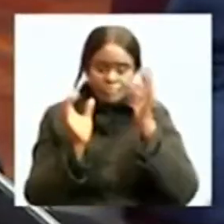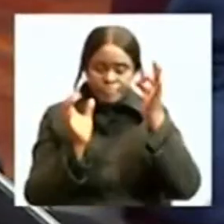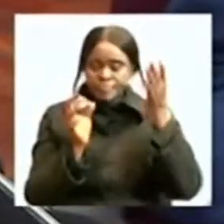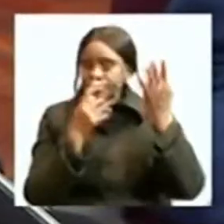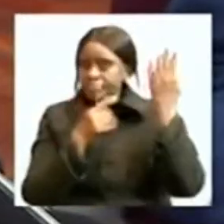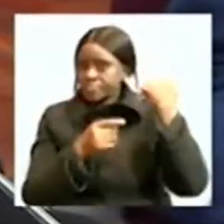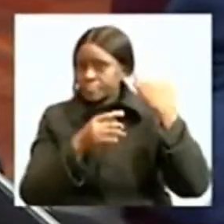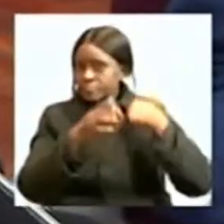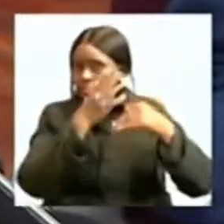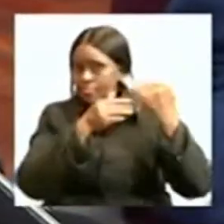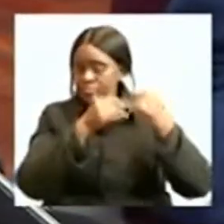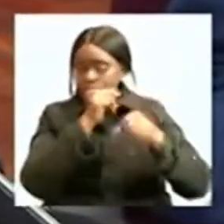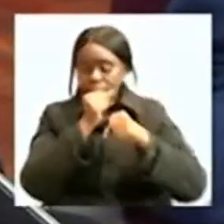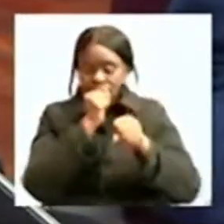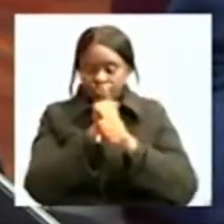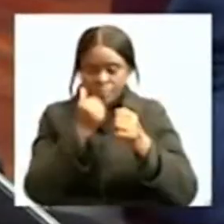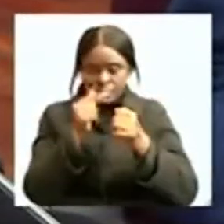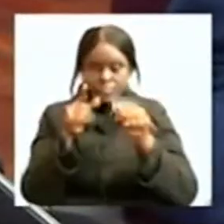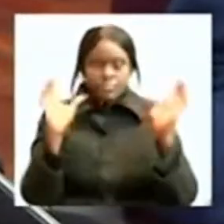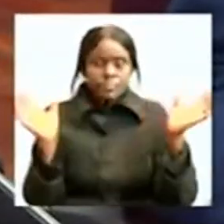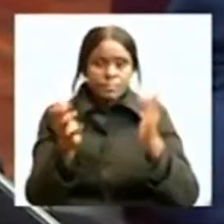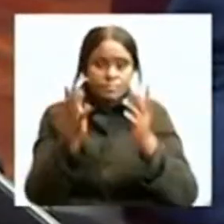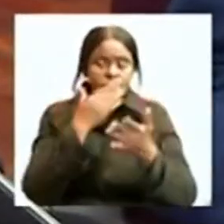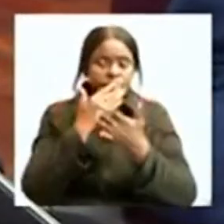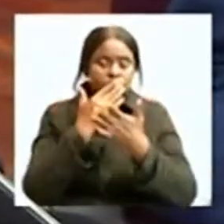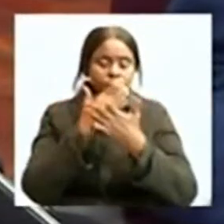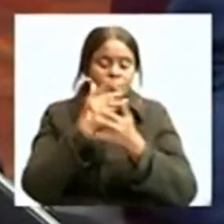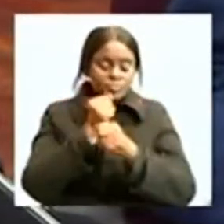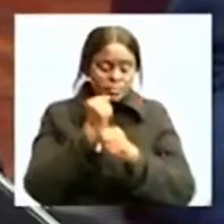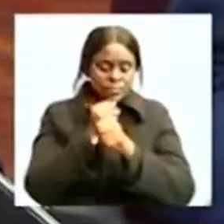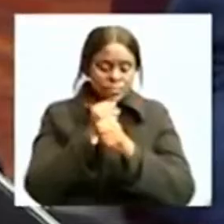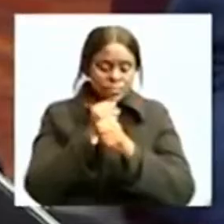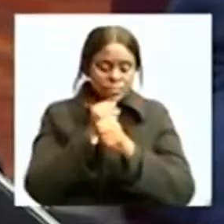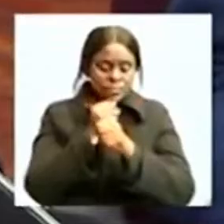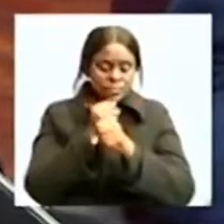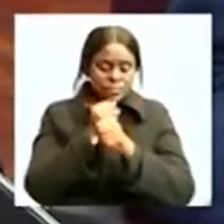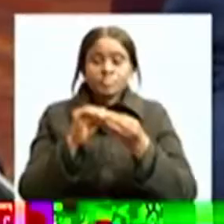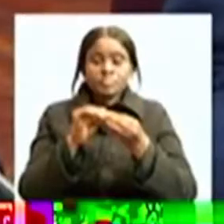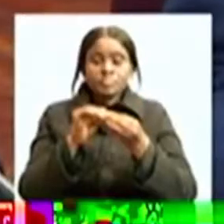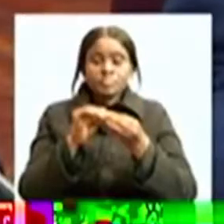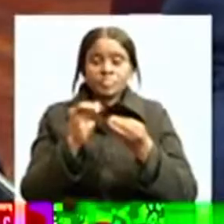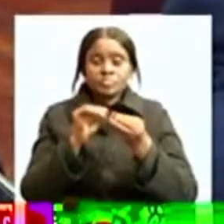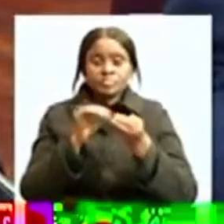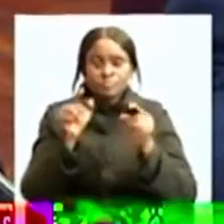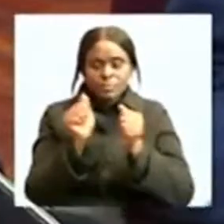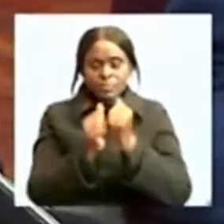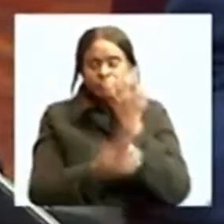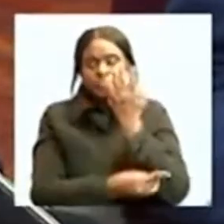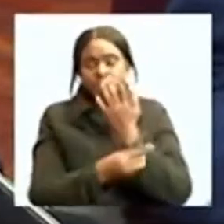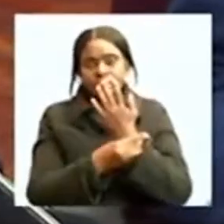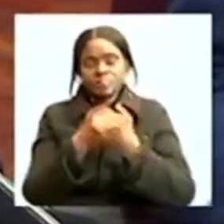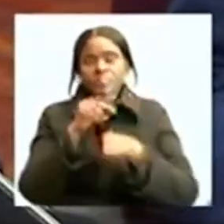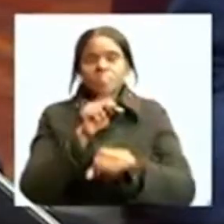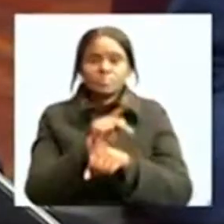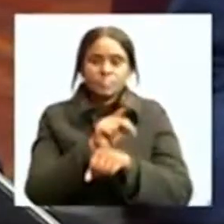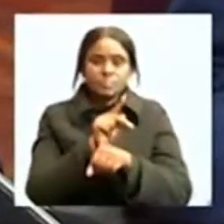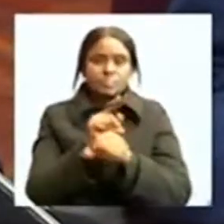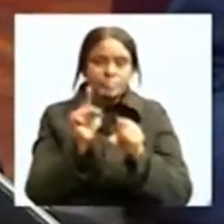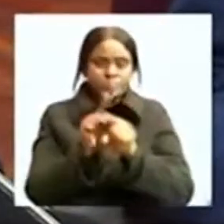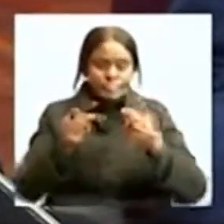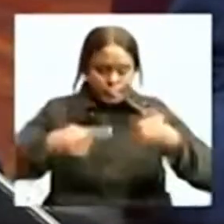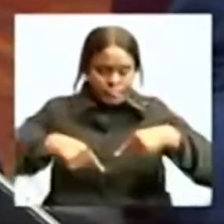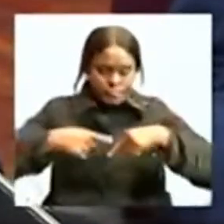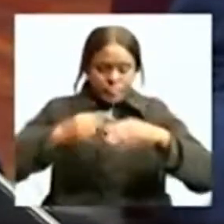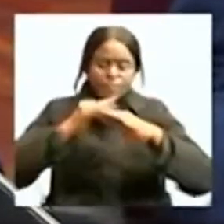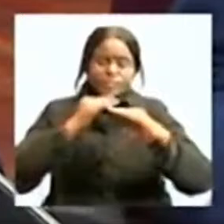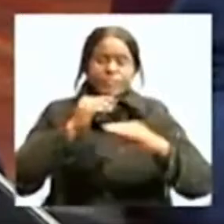previous years, thereby promoting efficient and timely implementation or developmental projects at the local